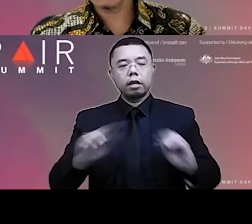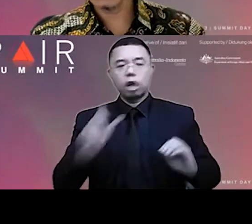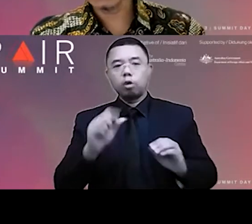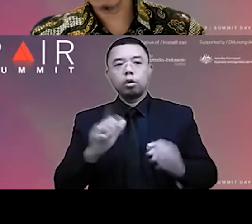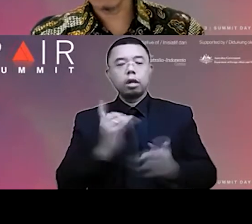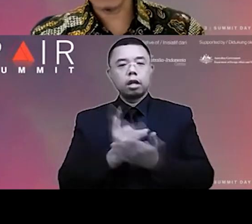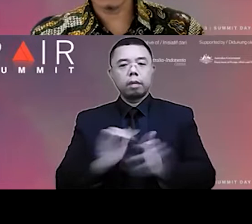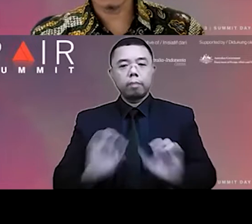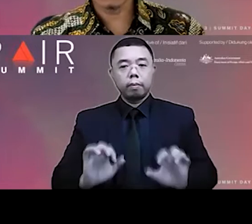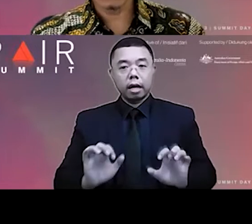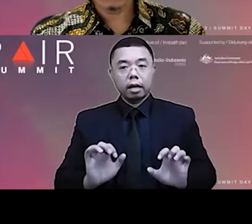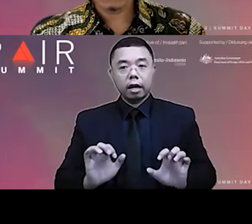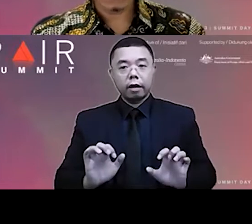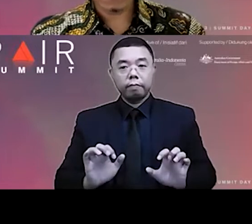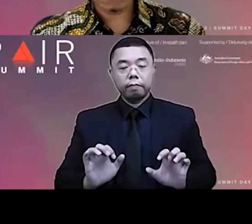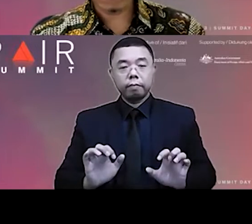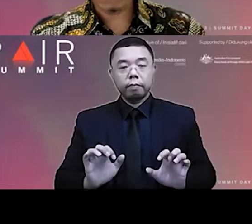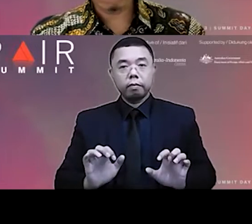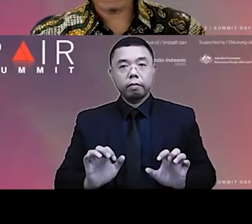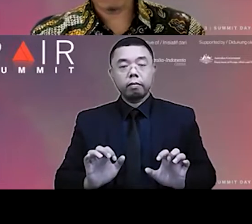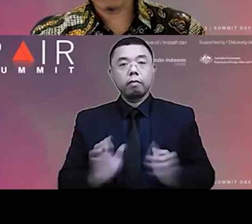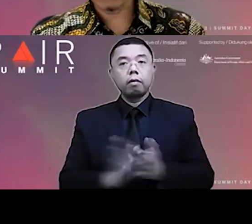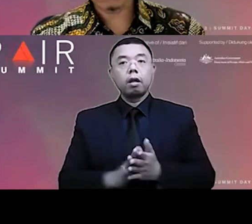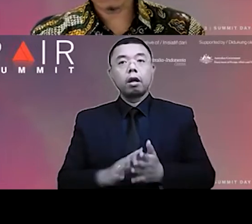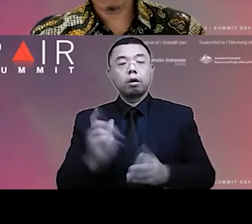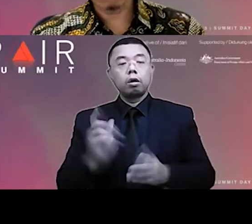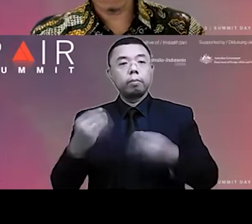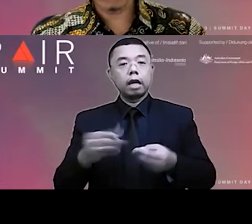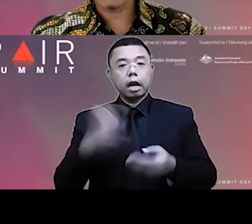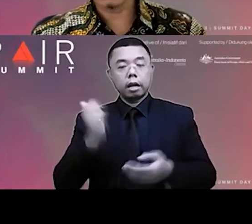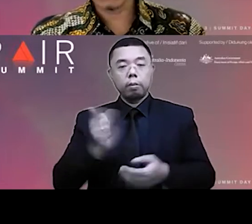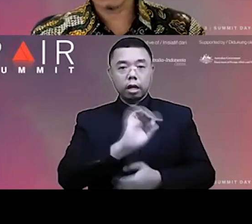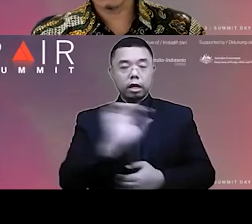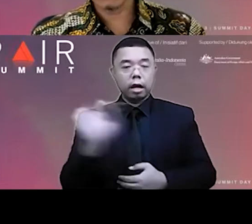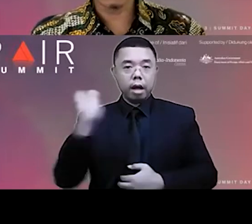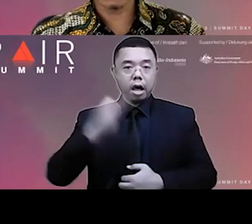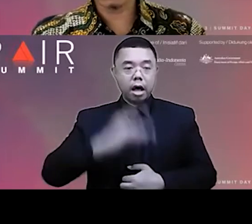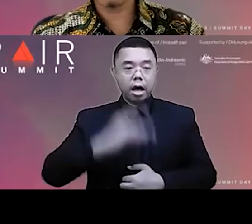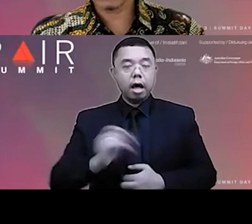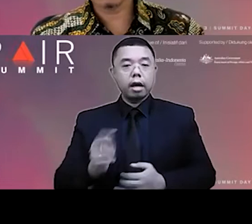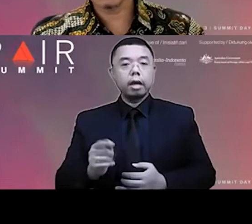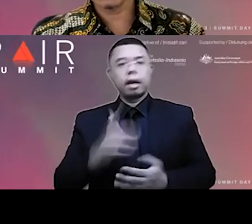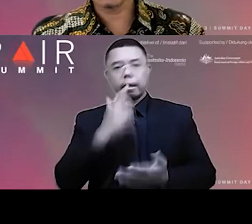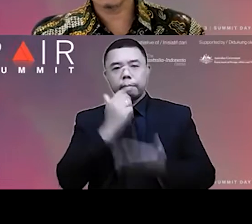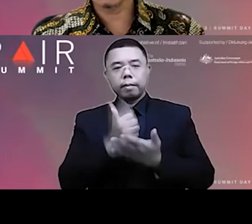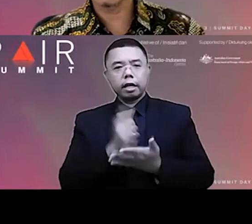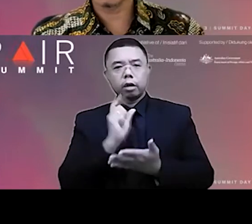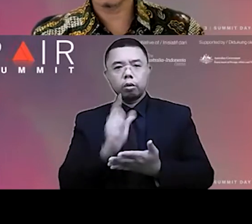daily needs, and it will be very important to make sure that they will survive